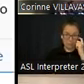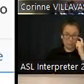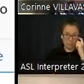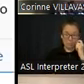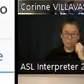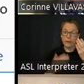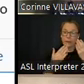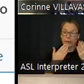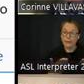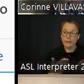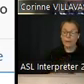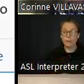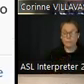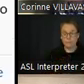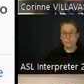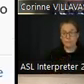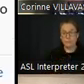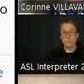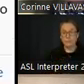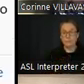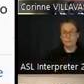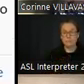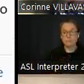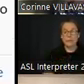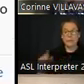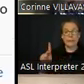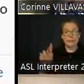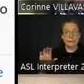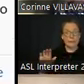Thank you, Co-Chair Teresa. Commissioner Casey.